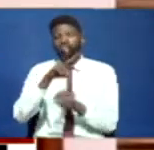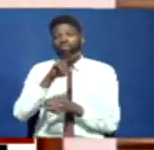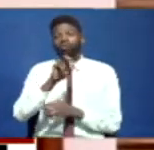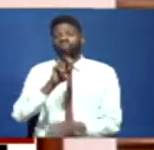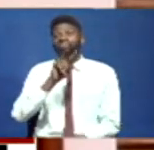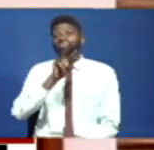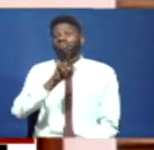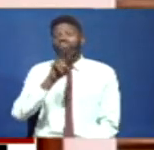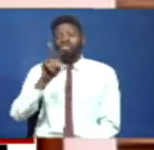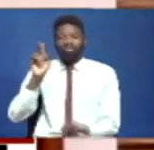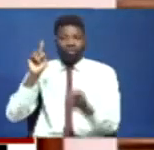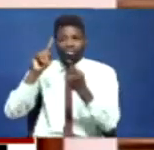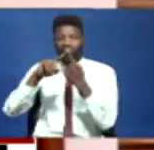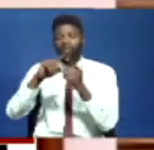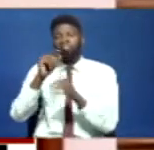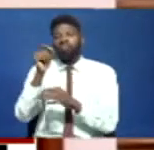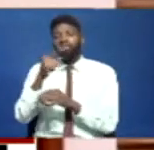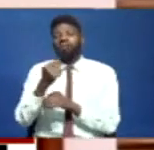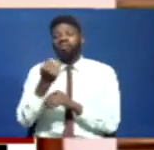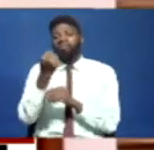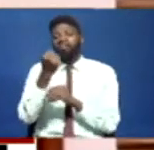July 2022 to